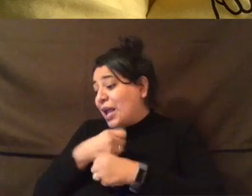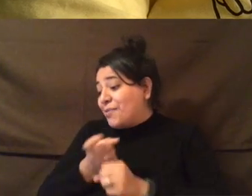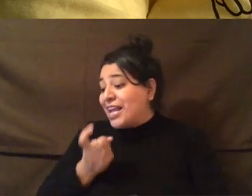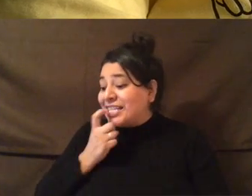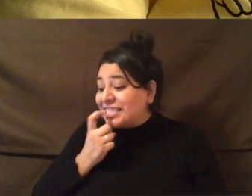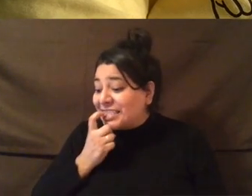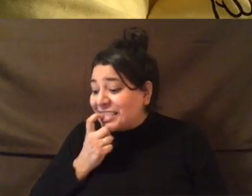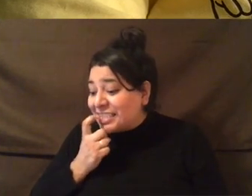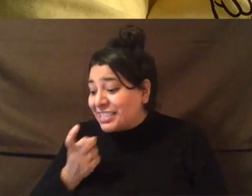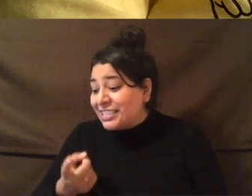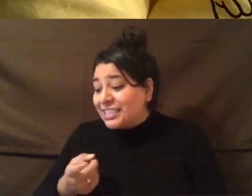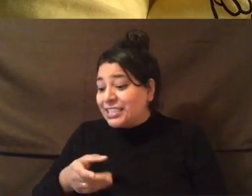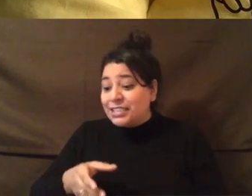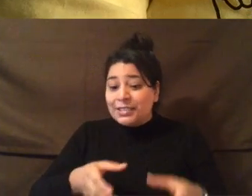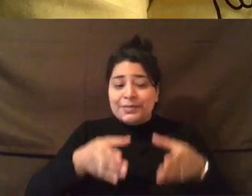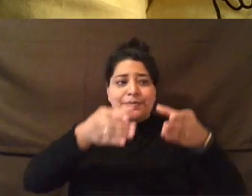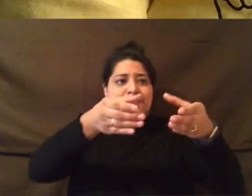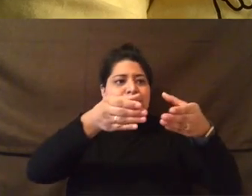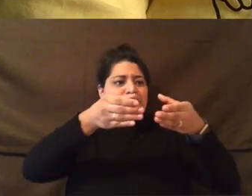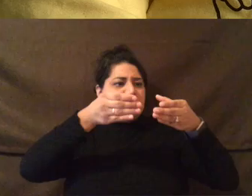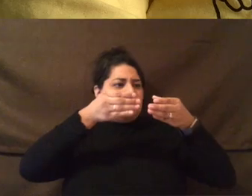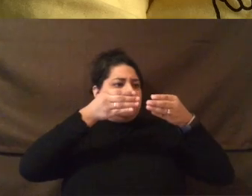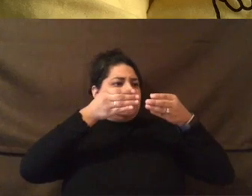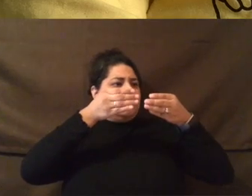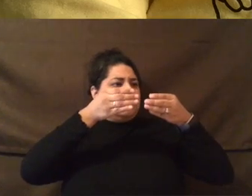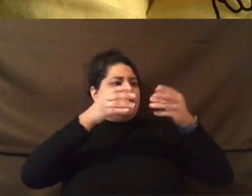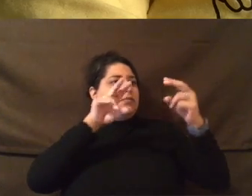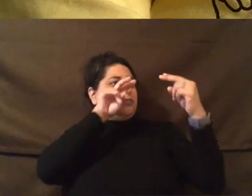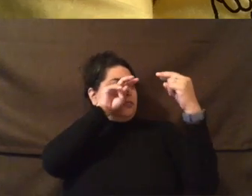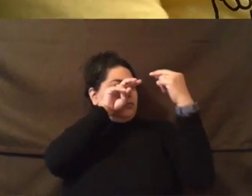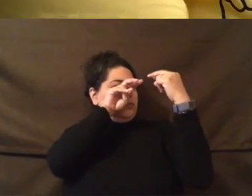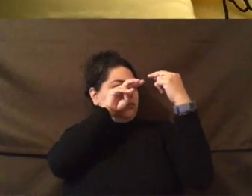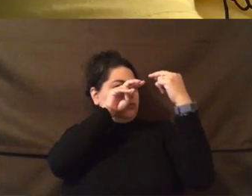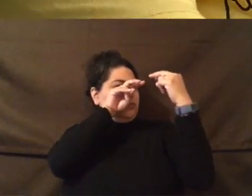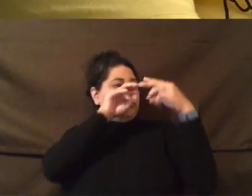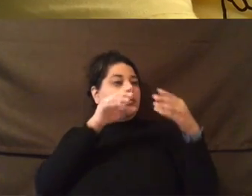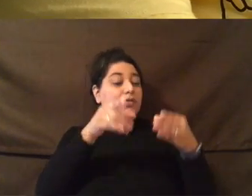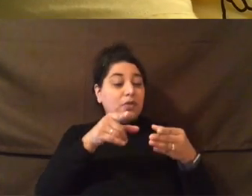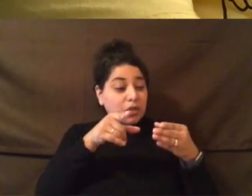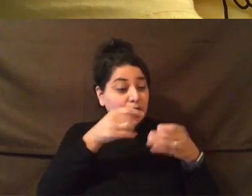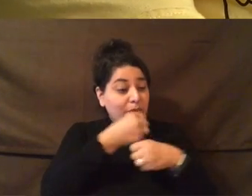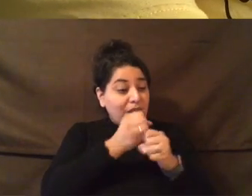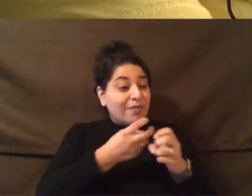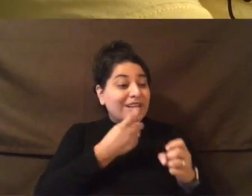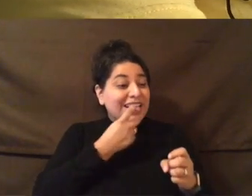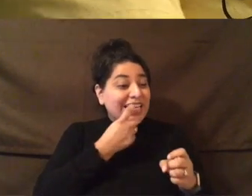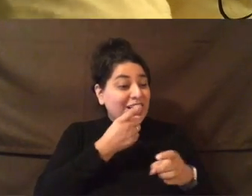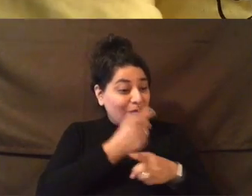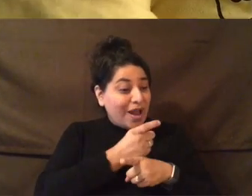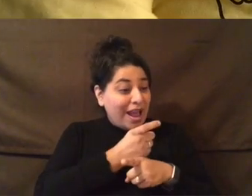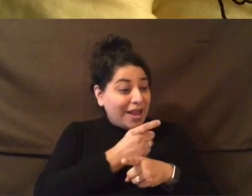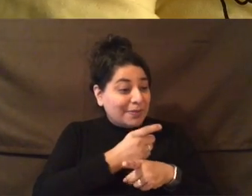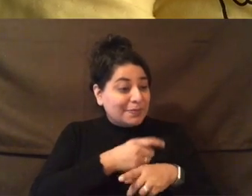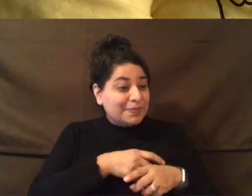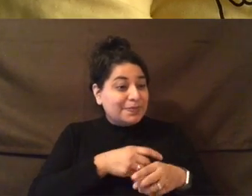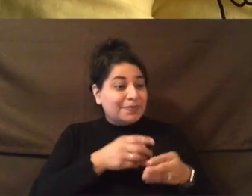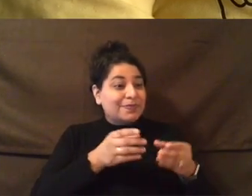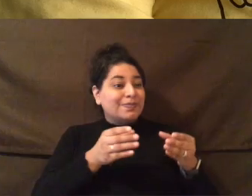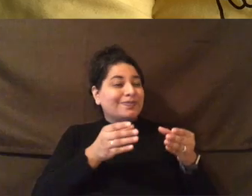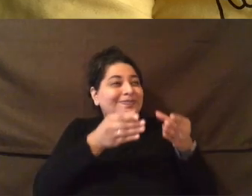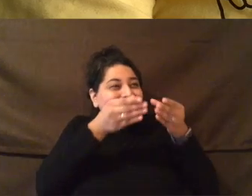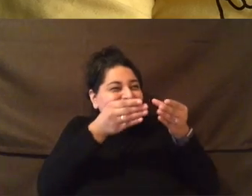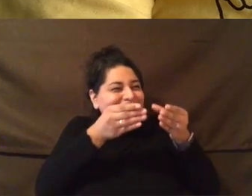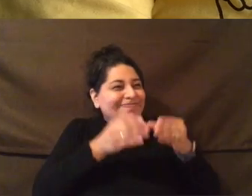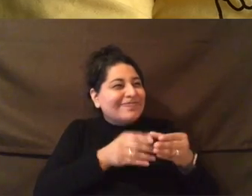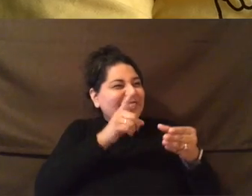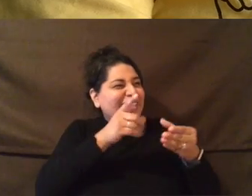"This rabbit is made up of china, girl." The man held Edward closer. They looked each other in the eye. "You're made of china, aren't you, Malone?"